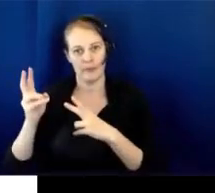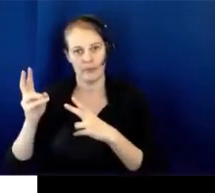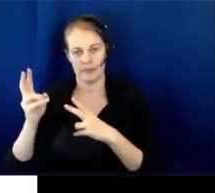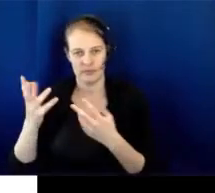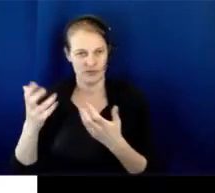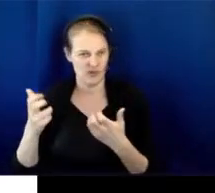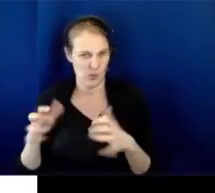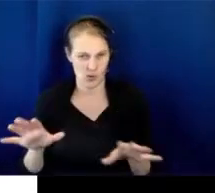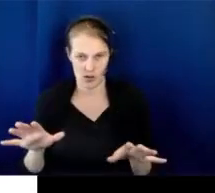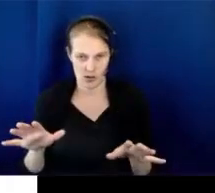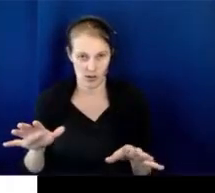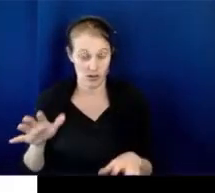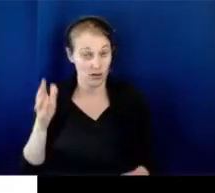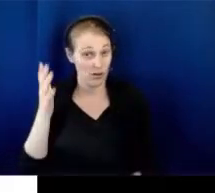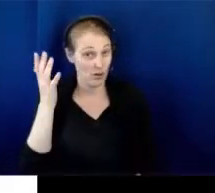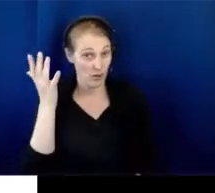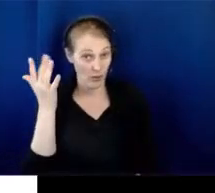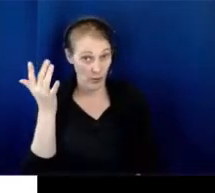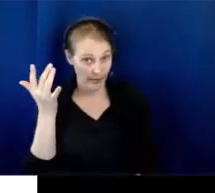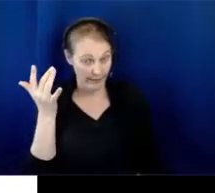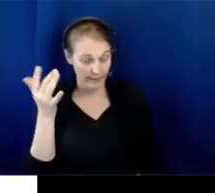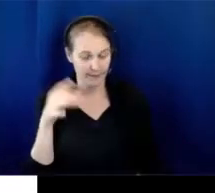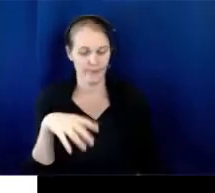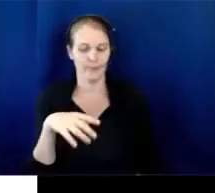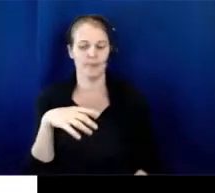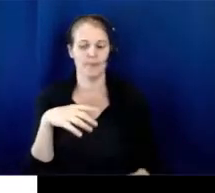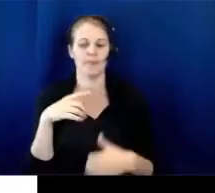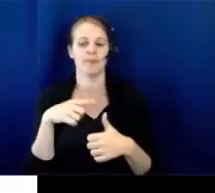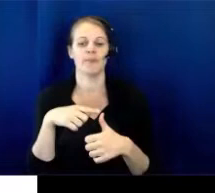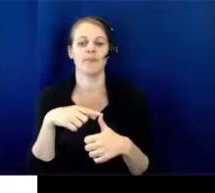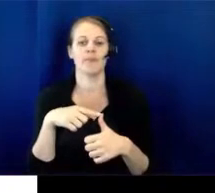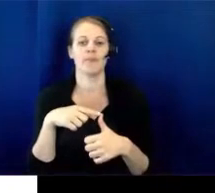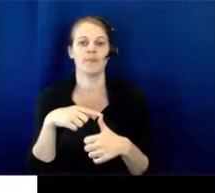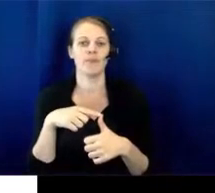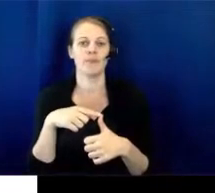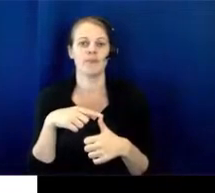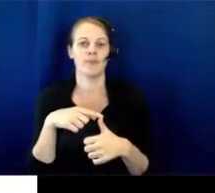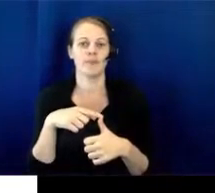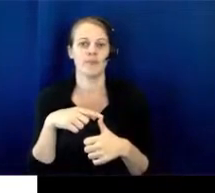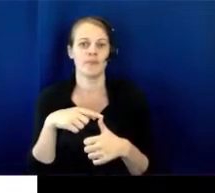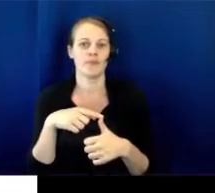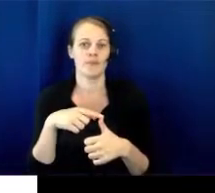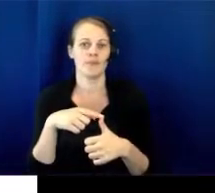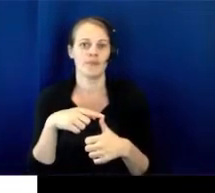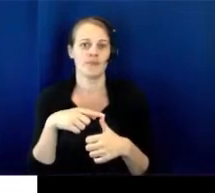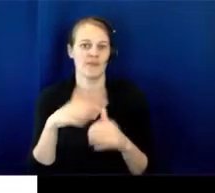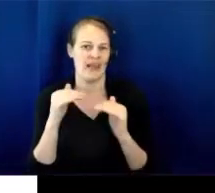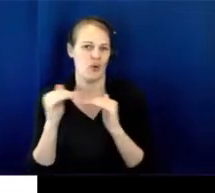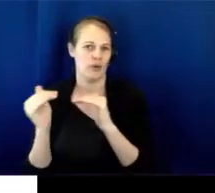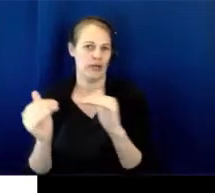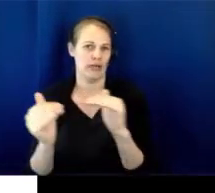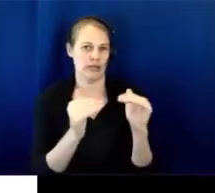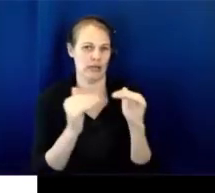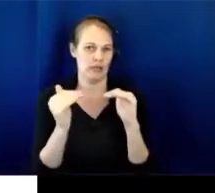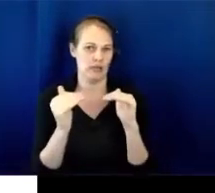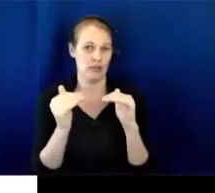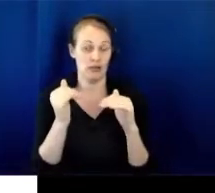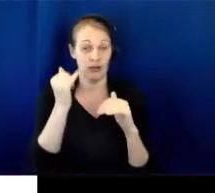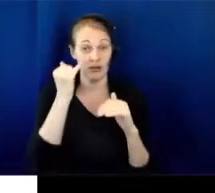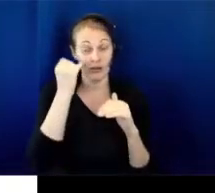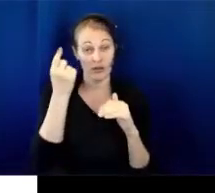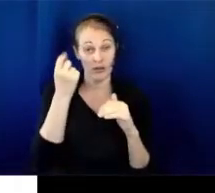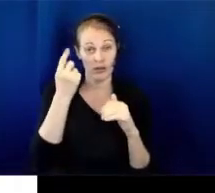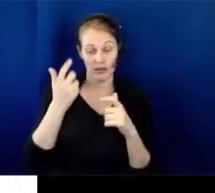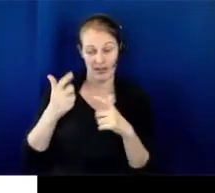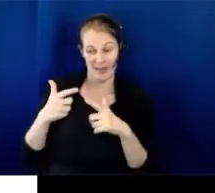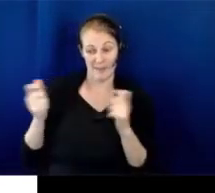a couple reasons for that. One, I'll touch on first, is an equity issue. Very large videos